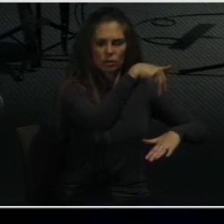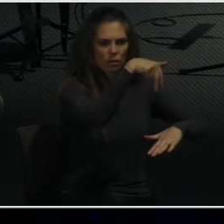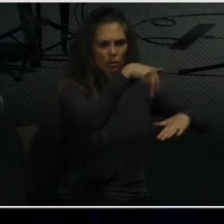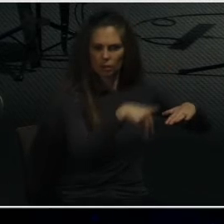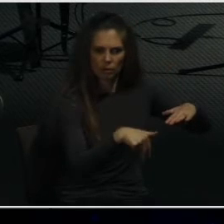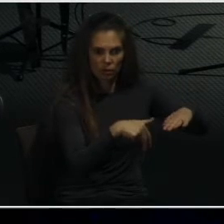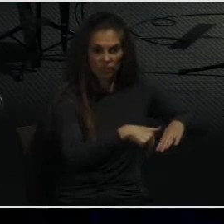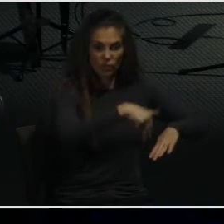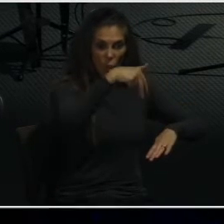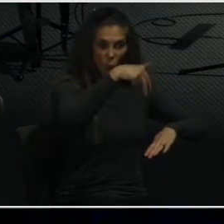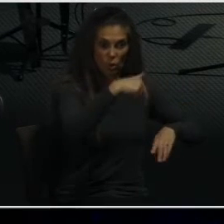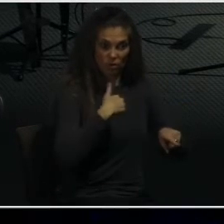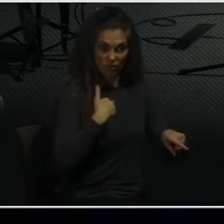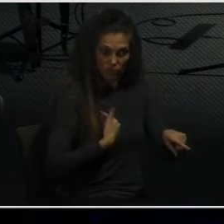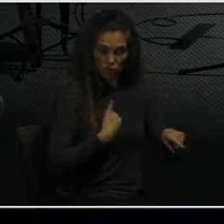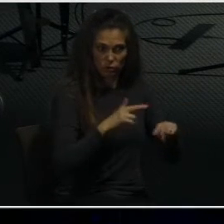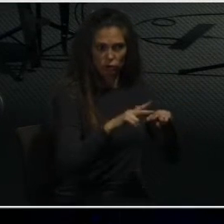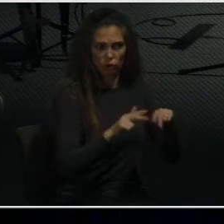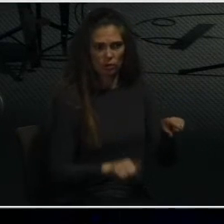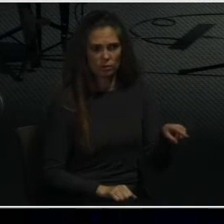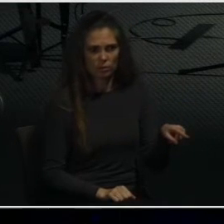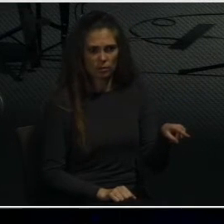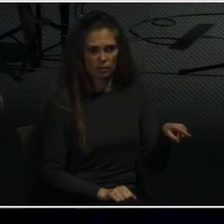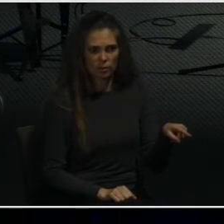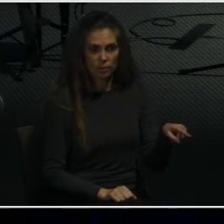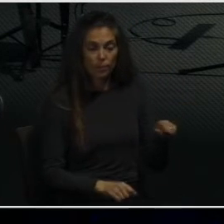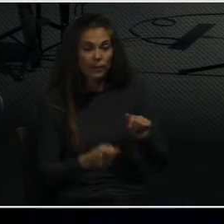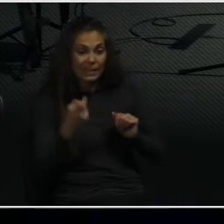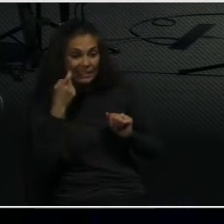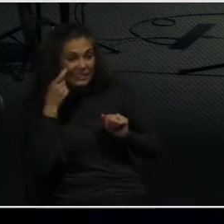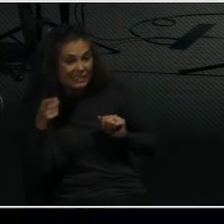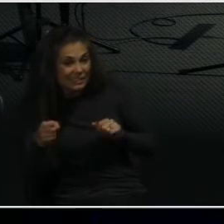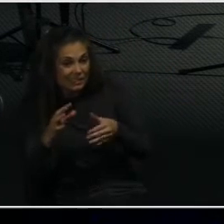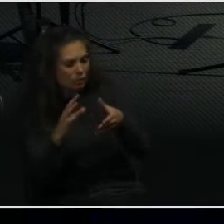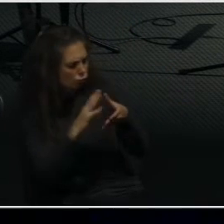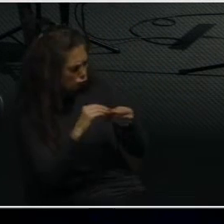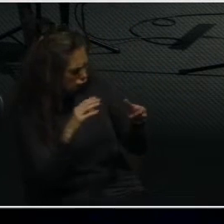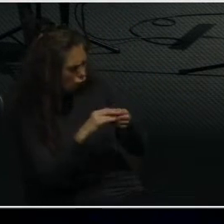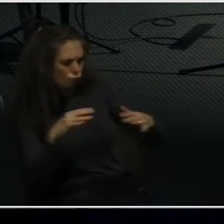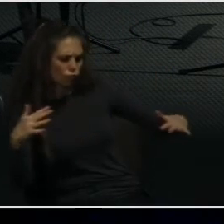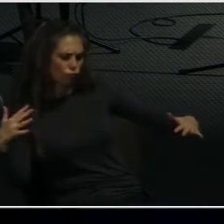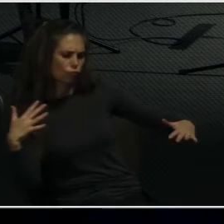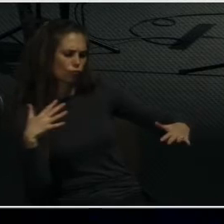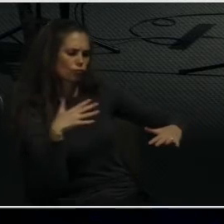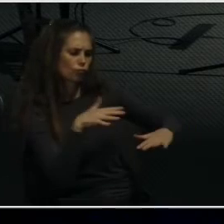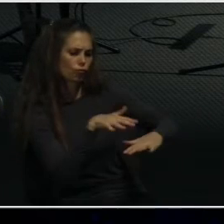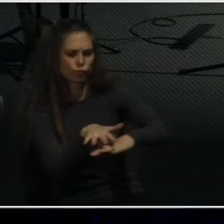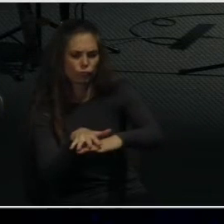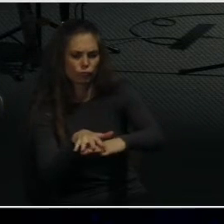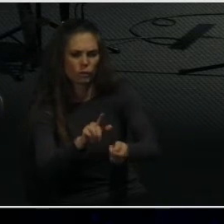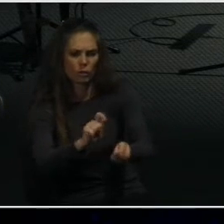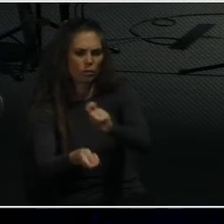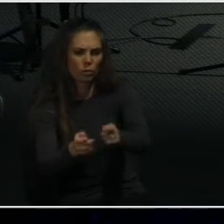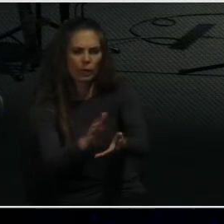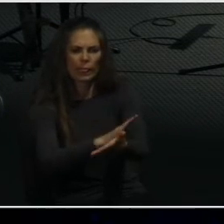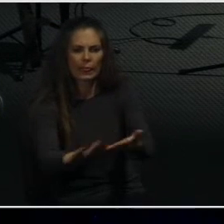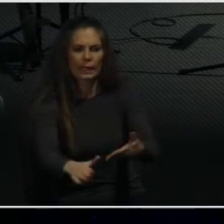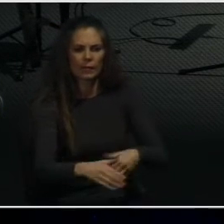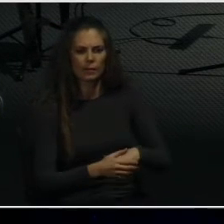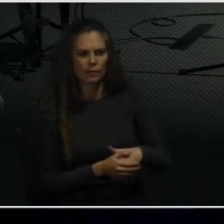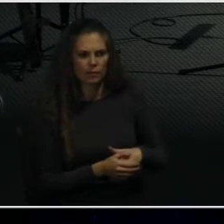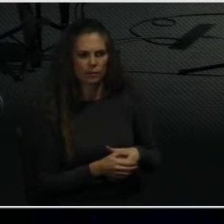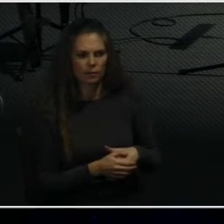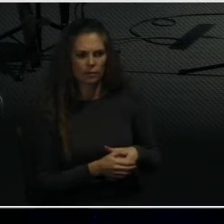Yet the messenger claims that the river will flow into the sea and make the water fresh. Now think about